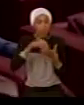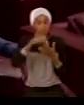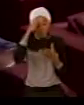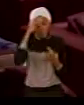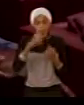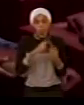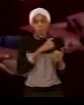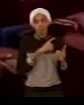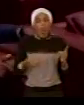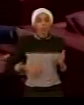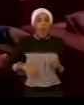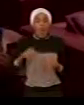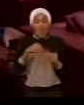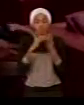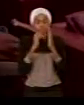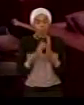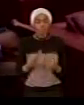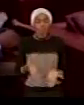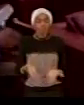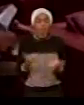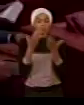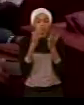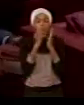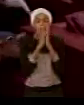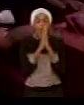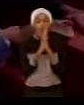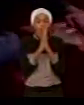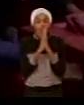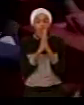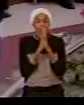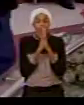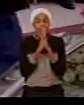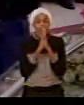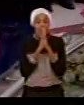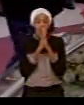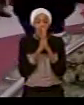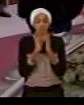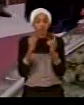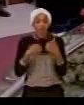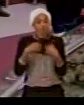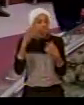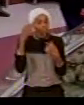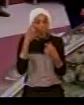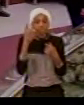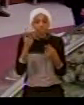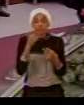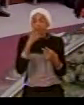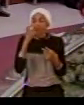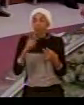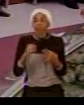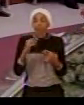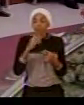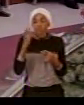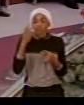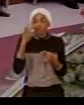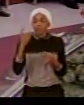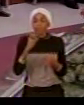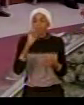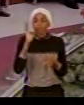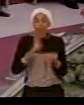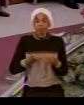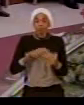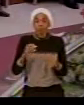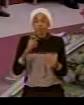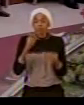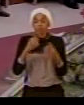prayer. Will you all rise up, please? Talk to the Lord in prayer. You've seen a commandment, a warning, an